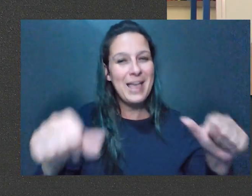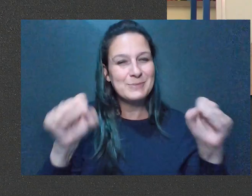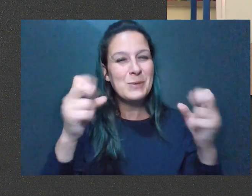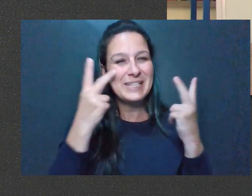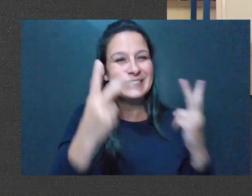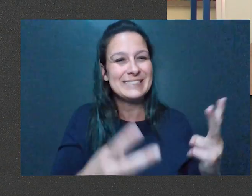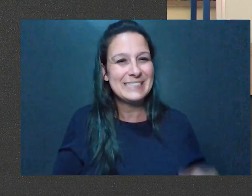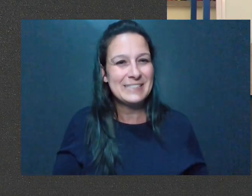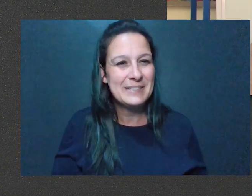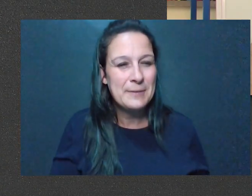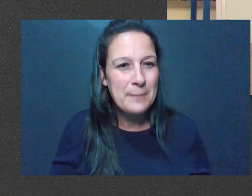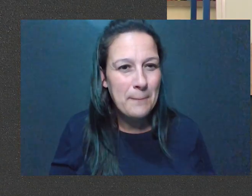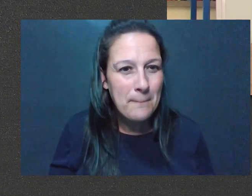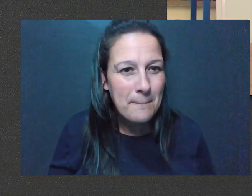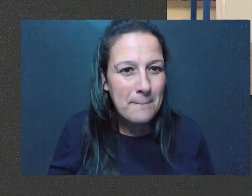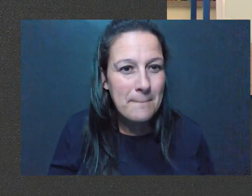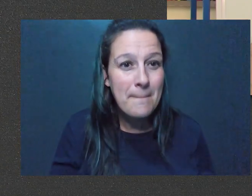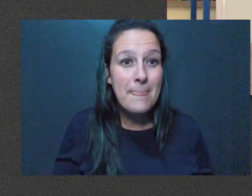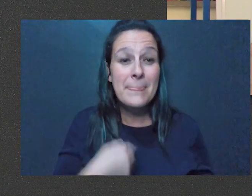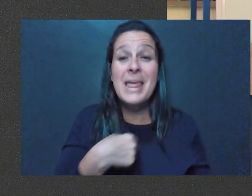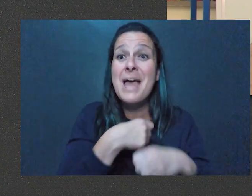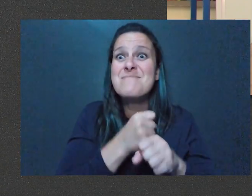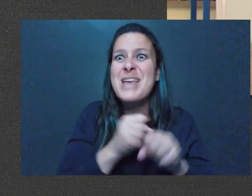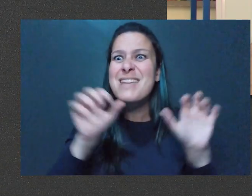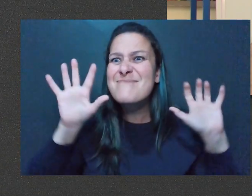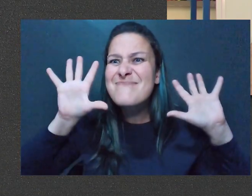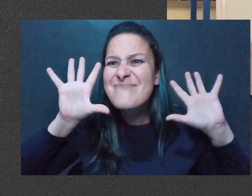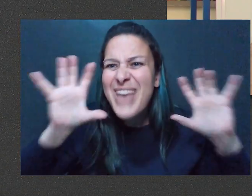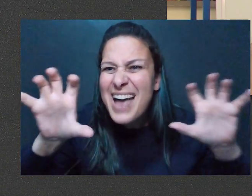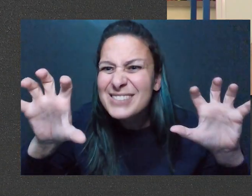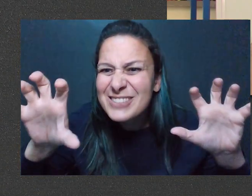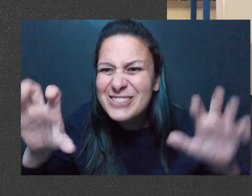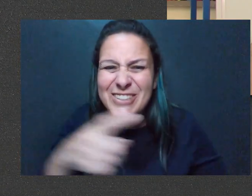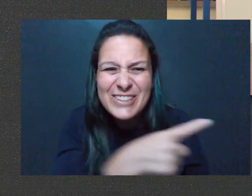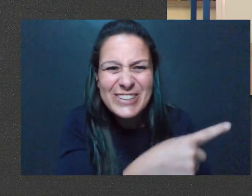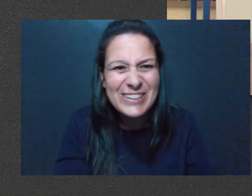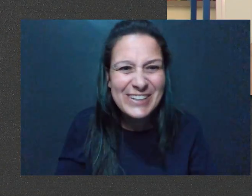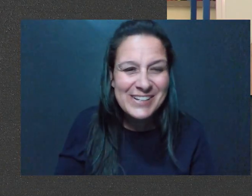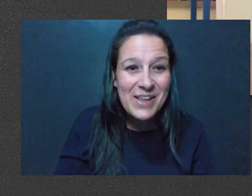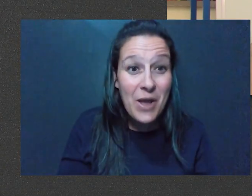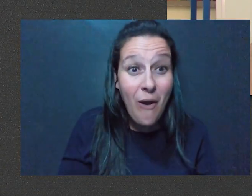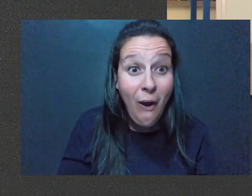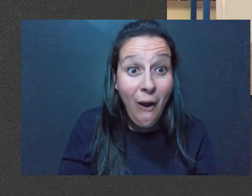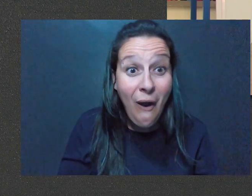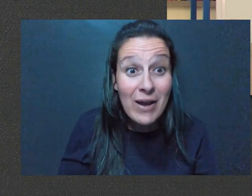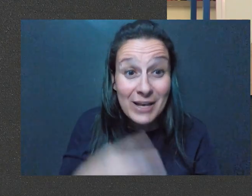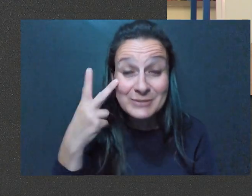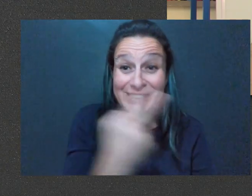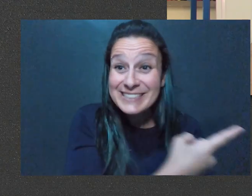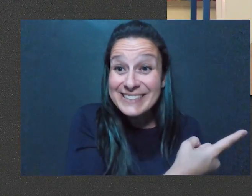see. I made a monster. Look at him.